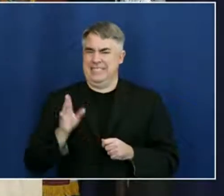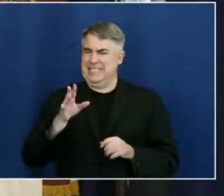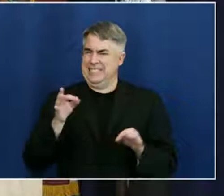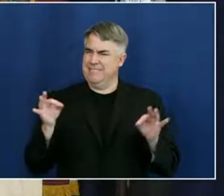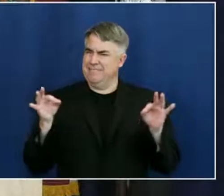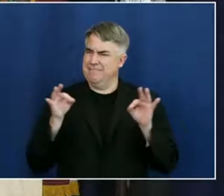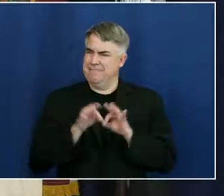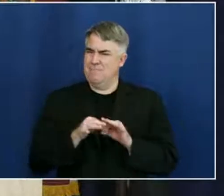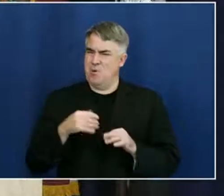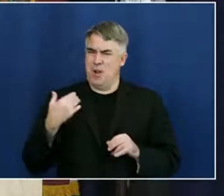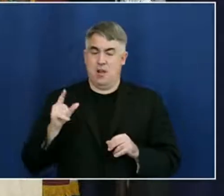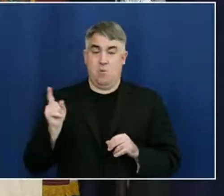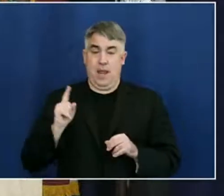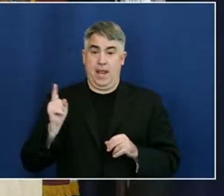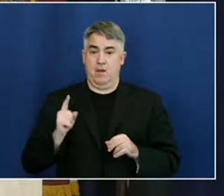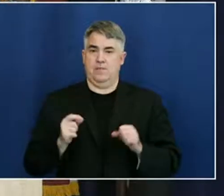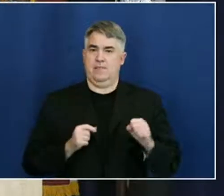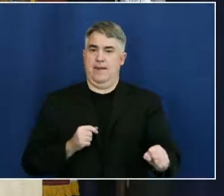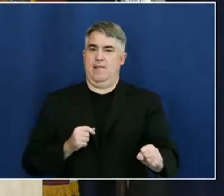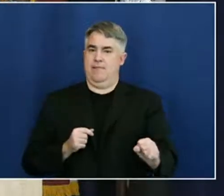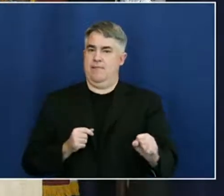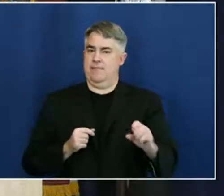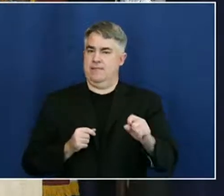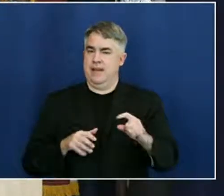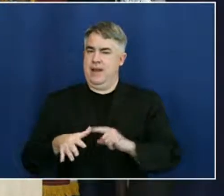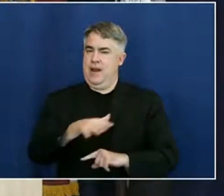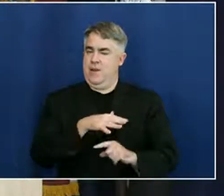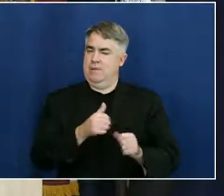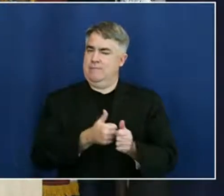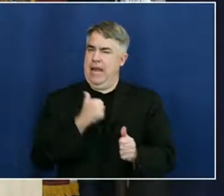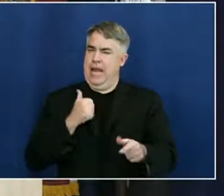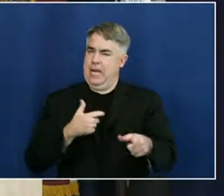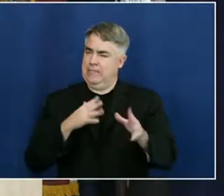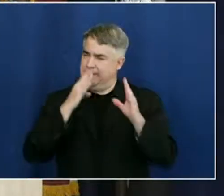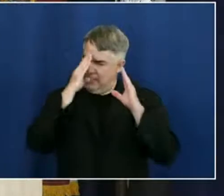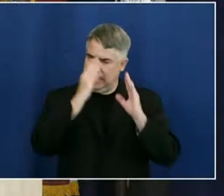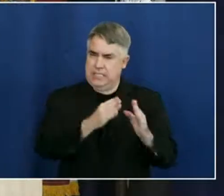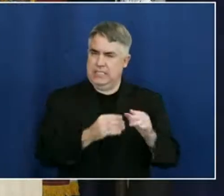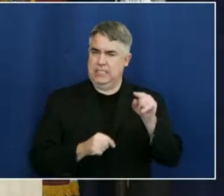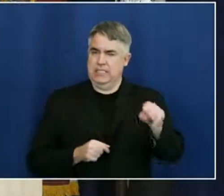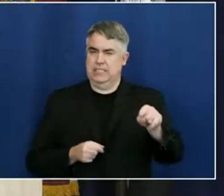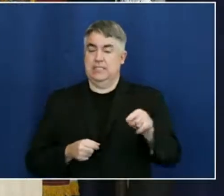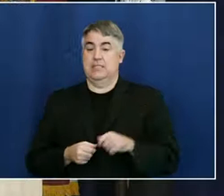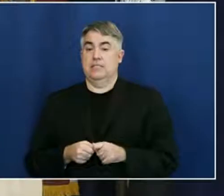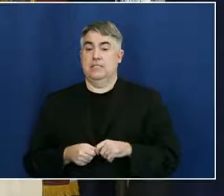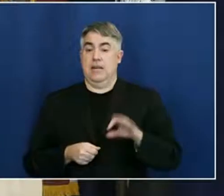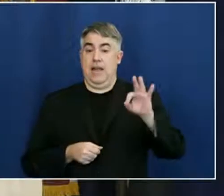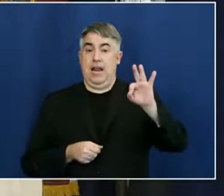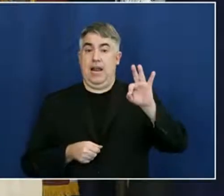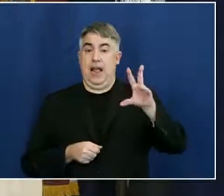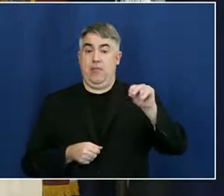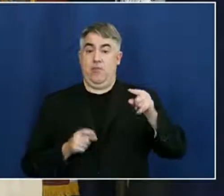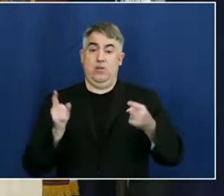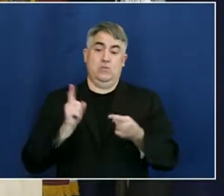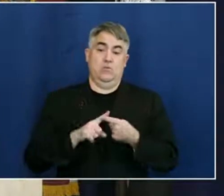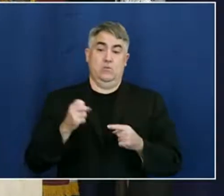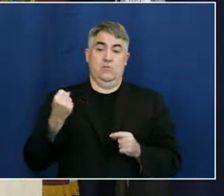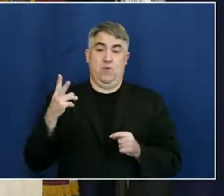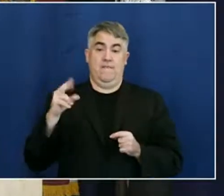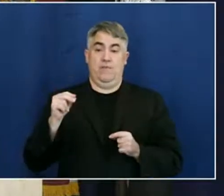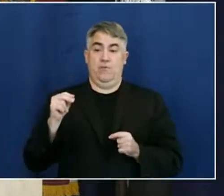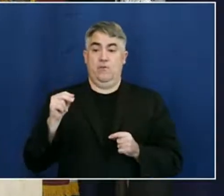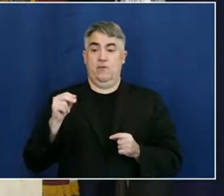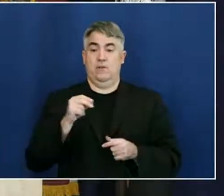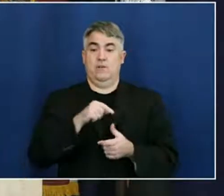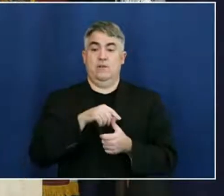South Bay, and the county has blocked appointments between the hours of 9:30 and 12:30 at our 4 community pods, including San Isidro, Imperial Beach, Chula